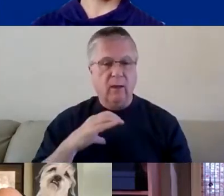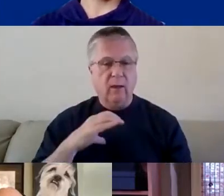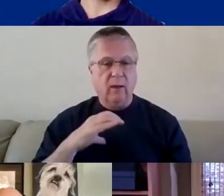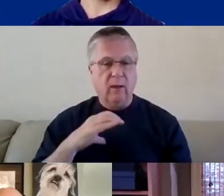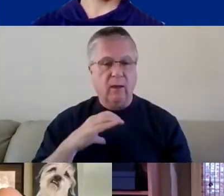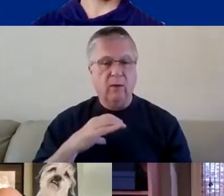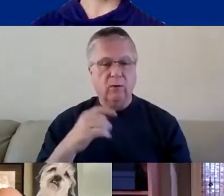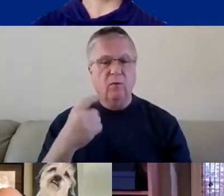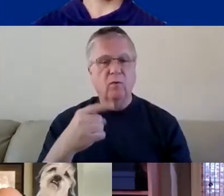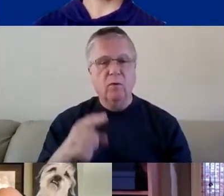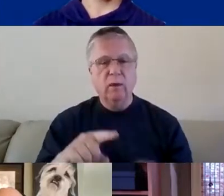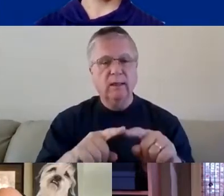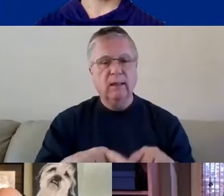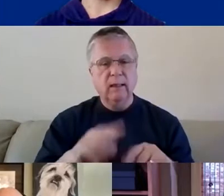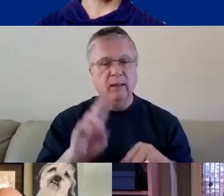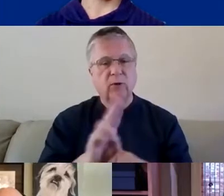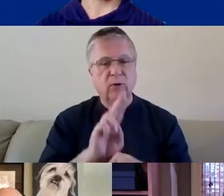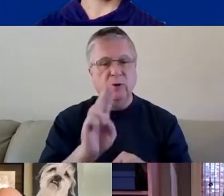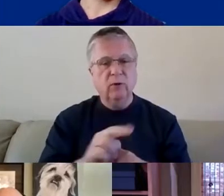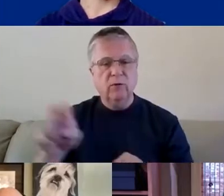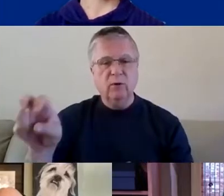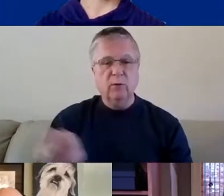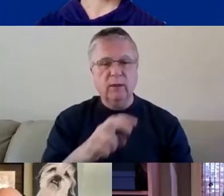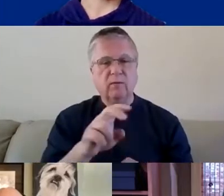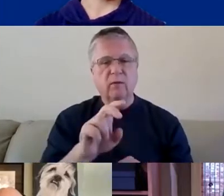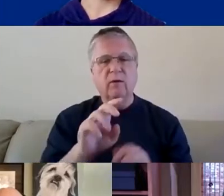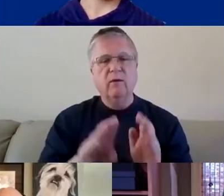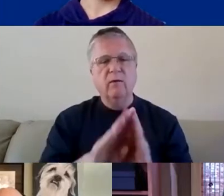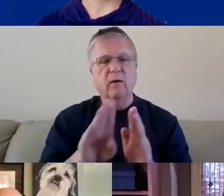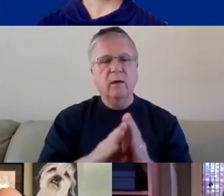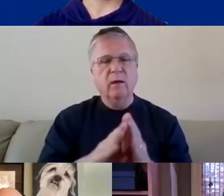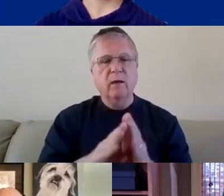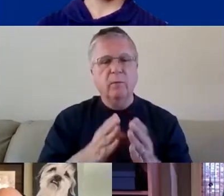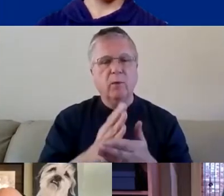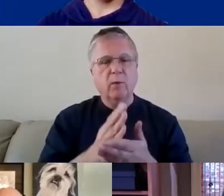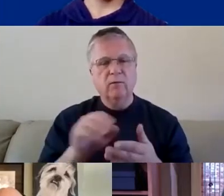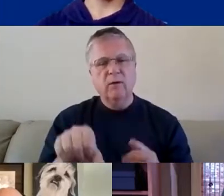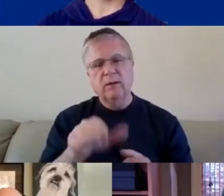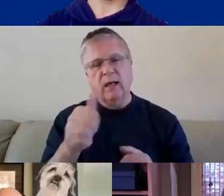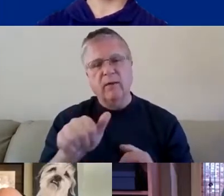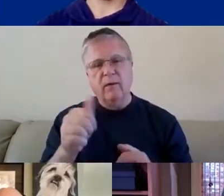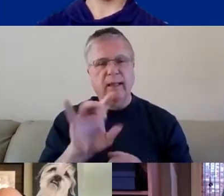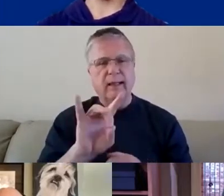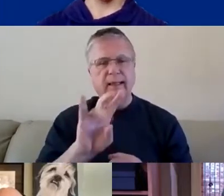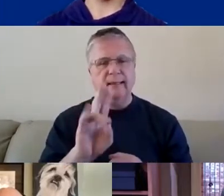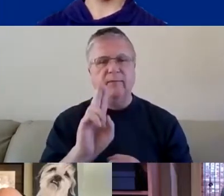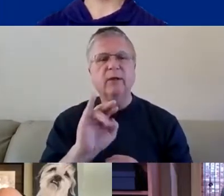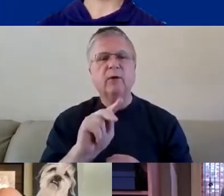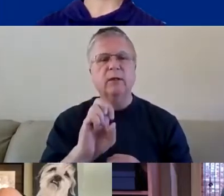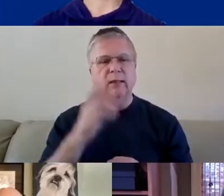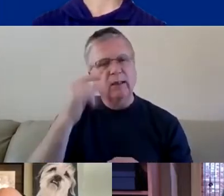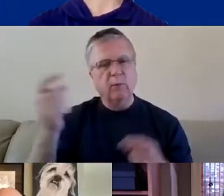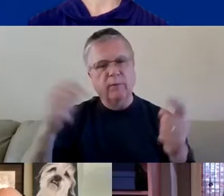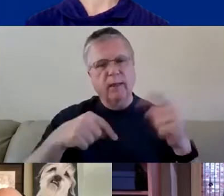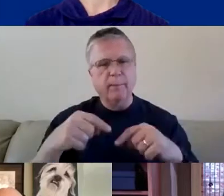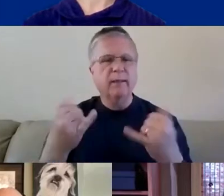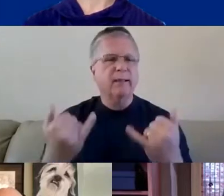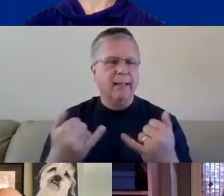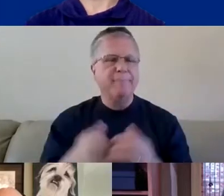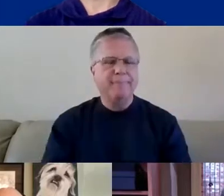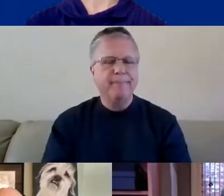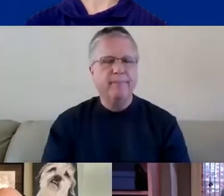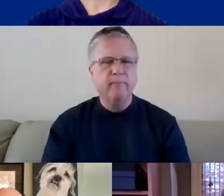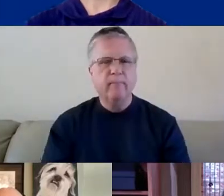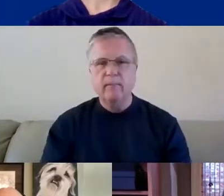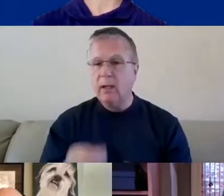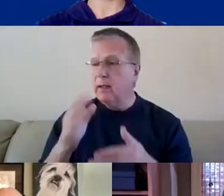conditional use for the transfer of the development rights for those extra 87 units. And that's why we're here today. That concludes